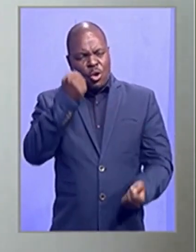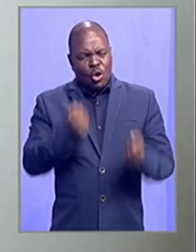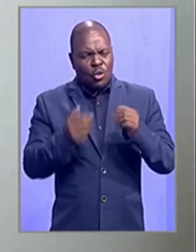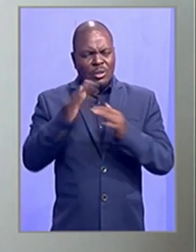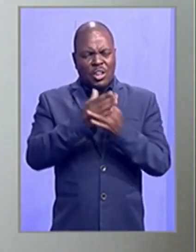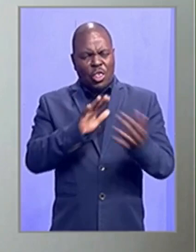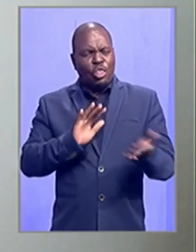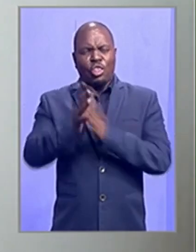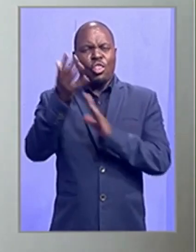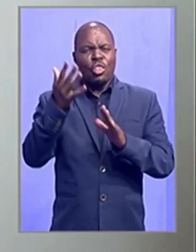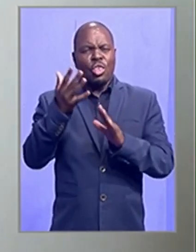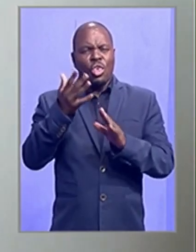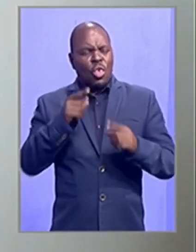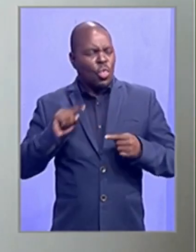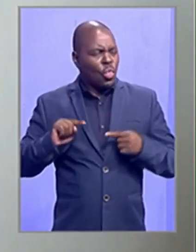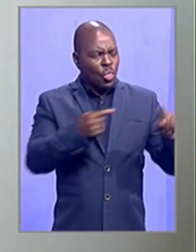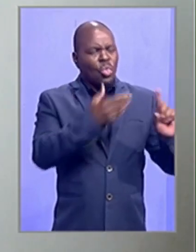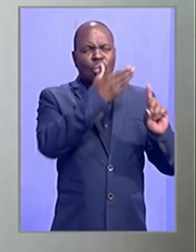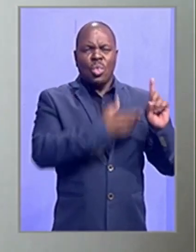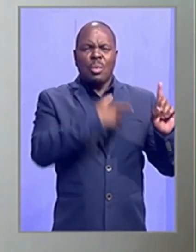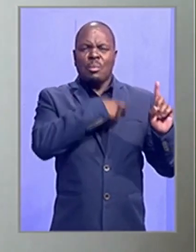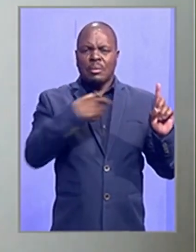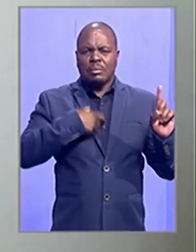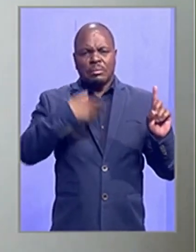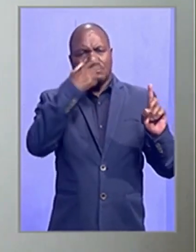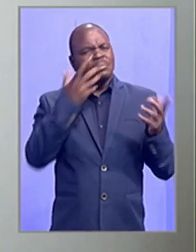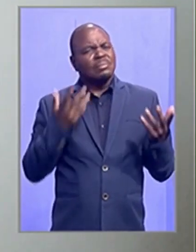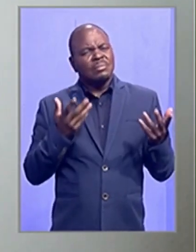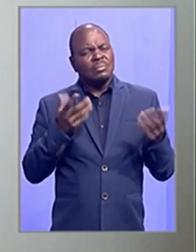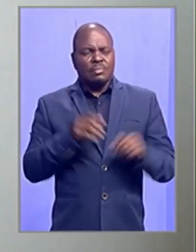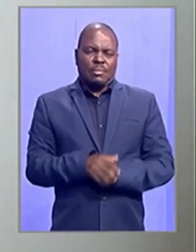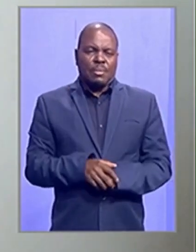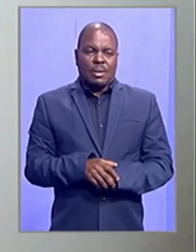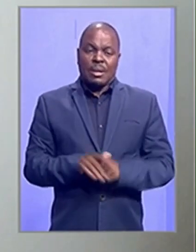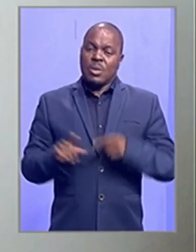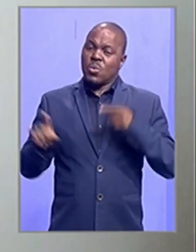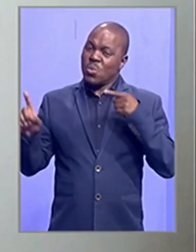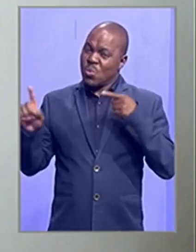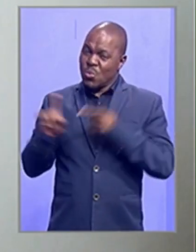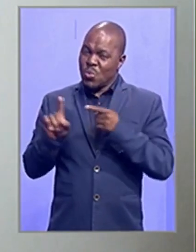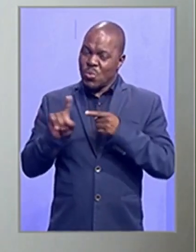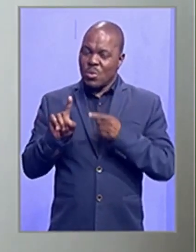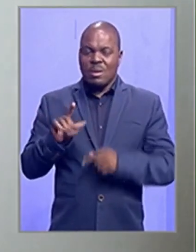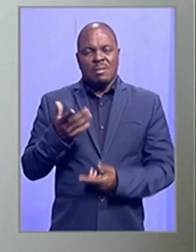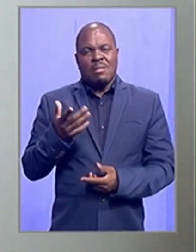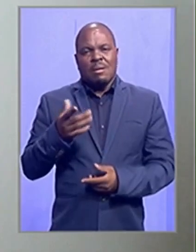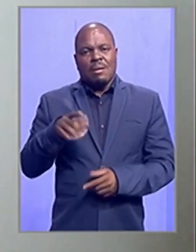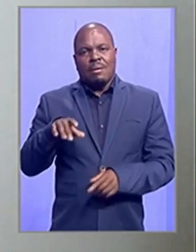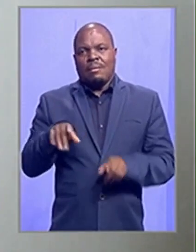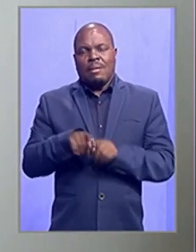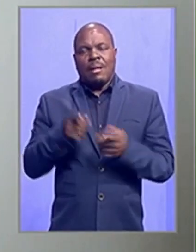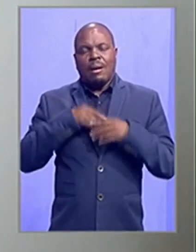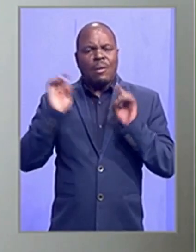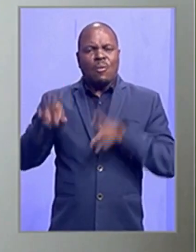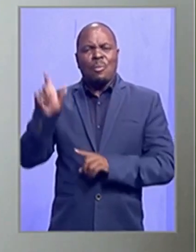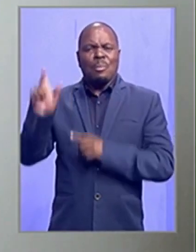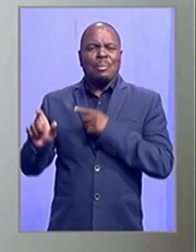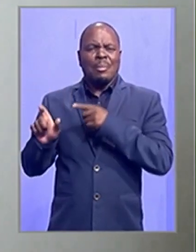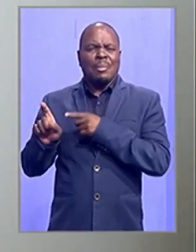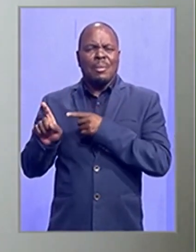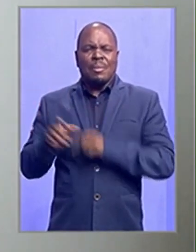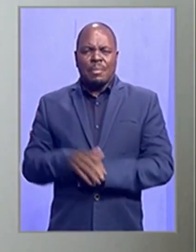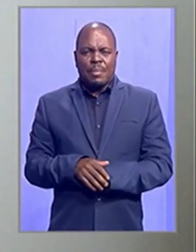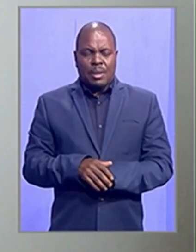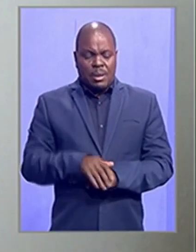cases against President Ramaphosa. He is just a disgrace.